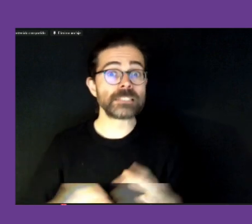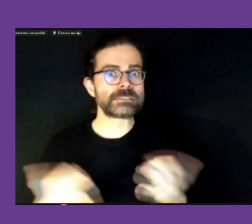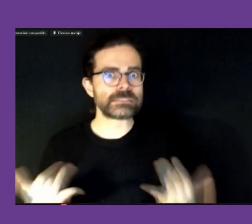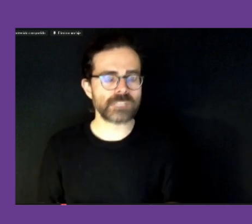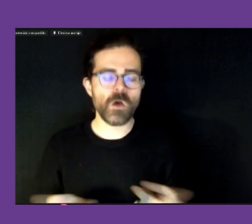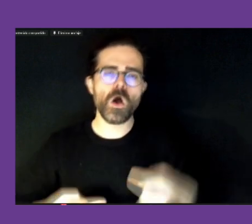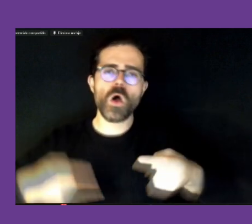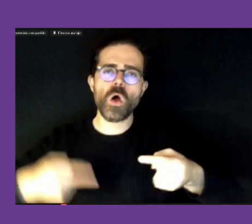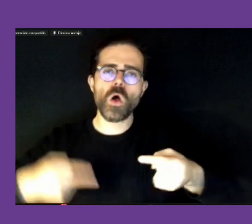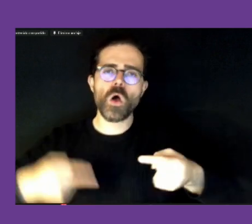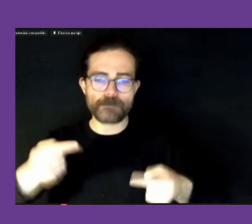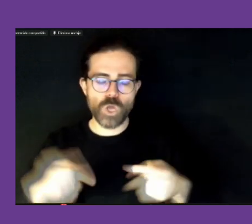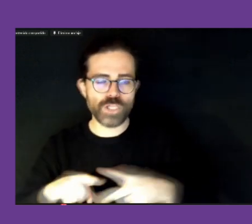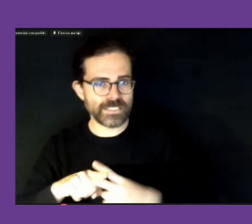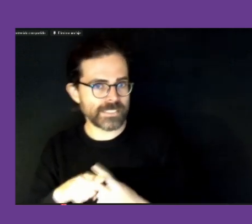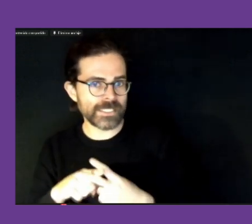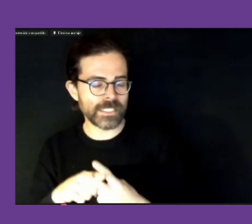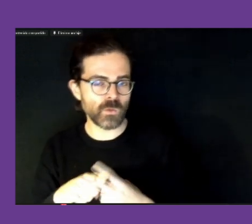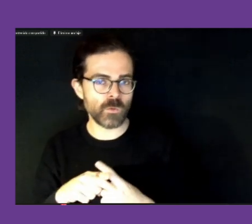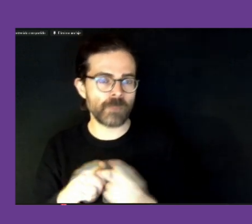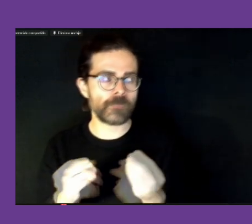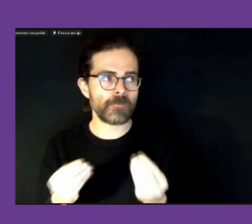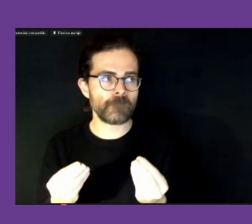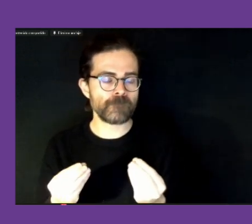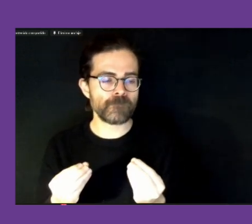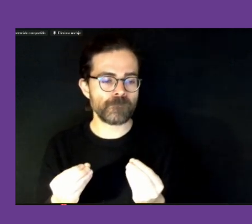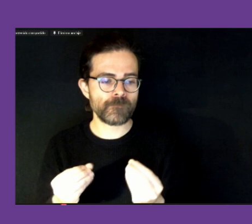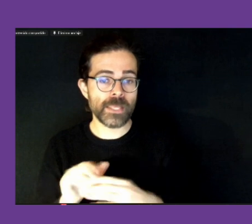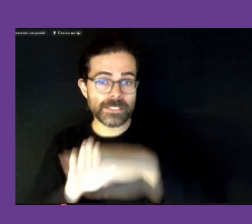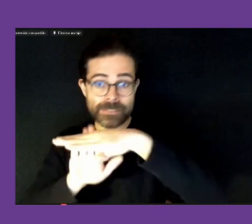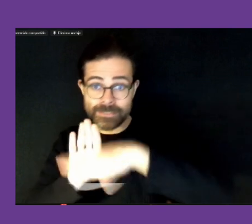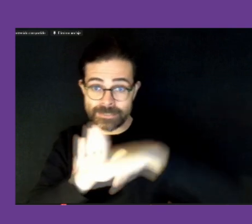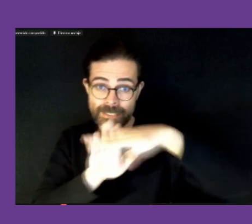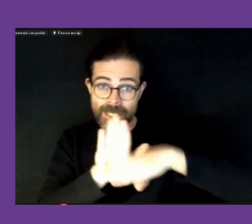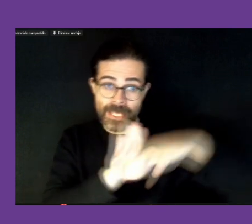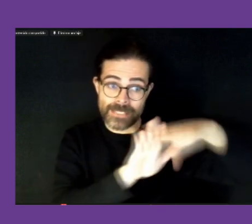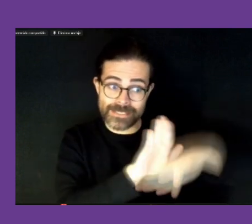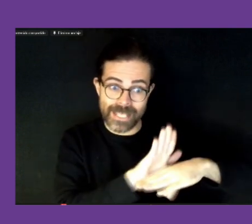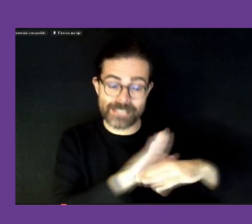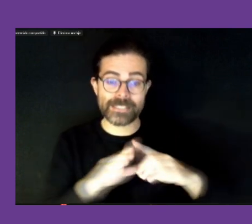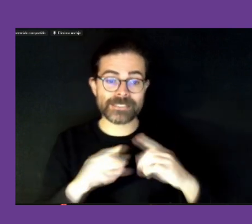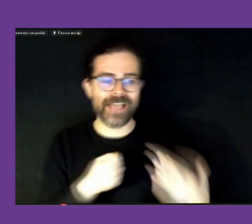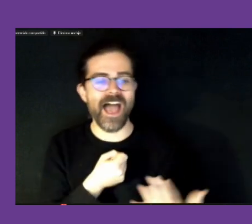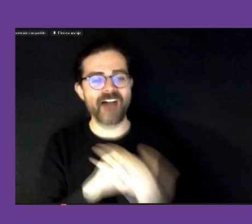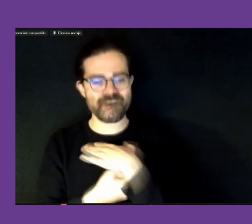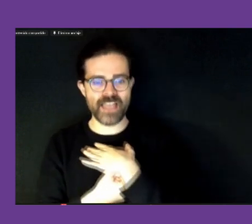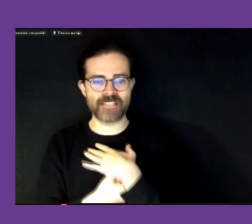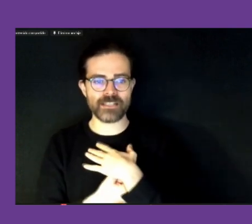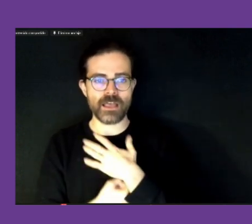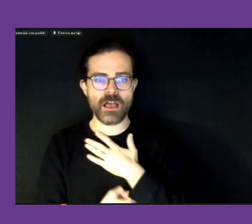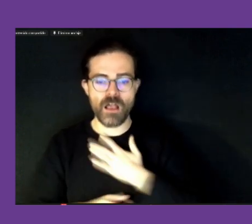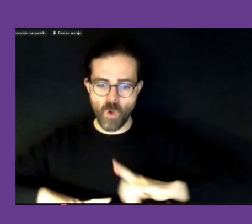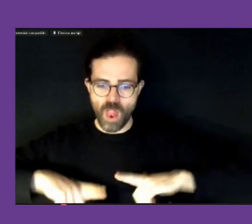policy instruments as well, like standards that are affecting our lives, is crucial for us. And this is why we believe